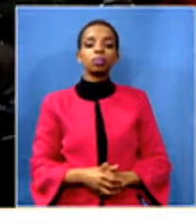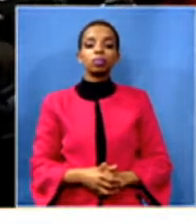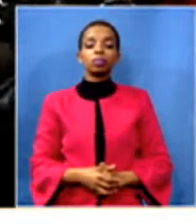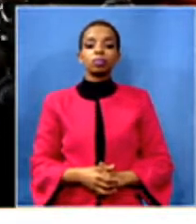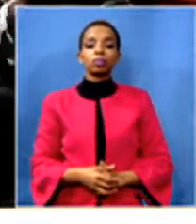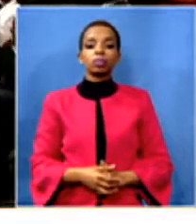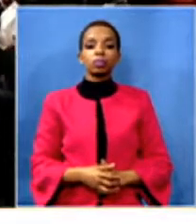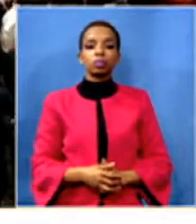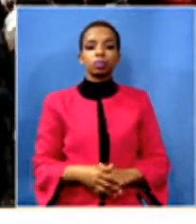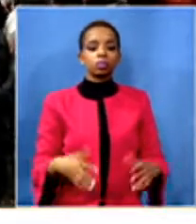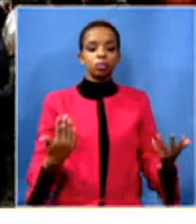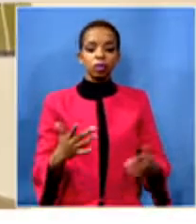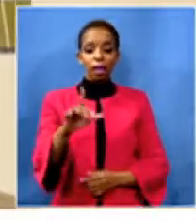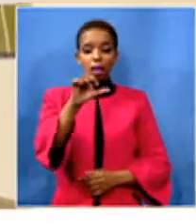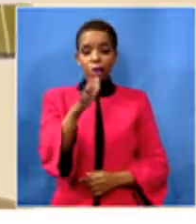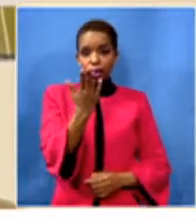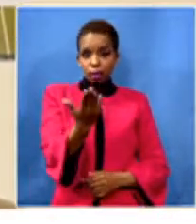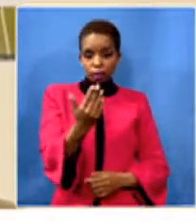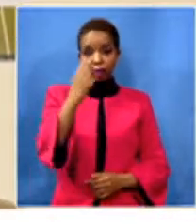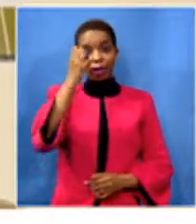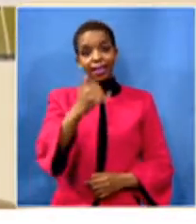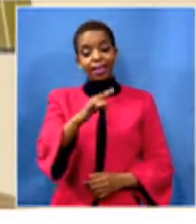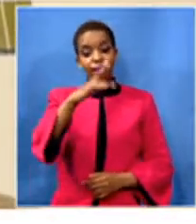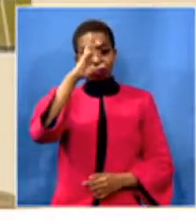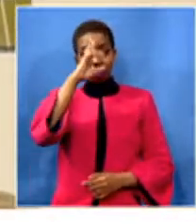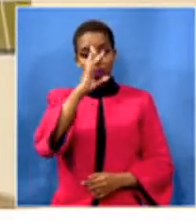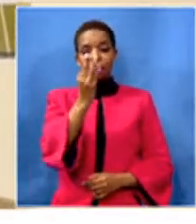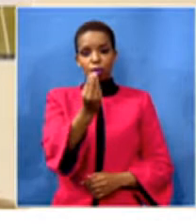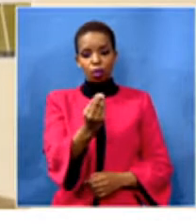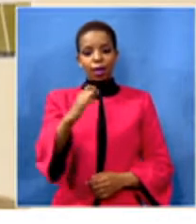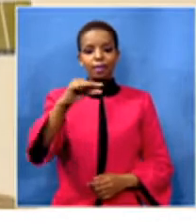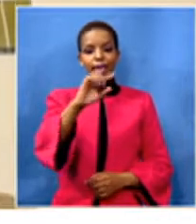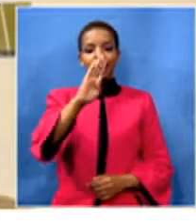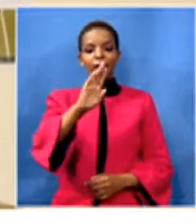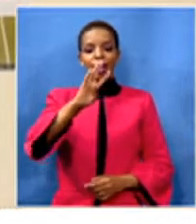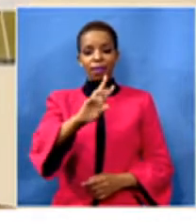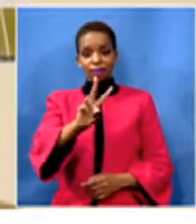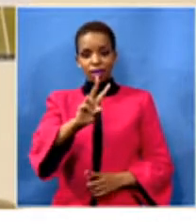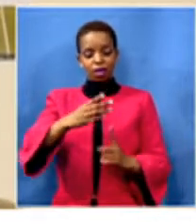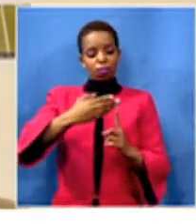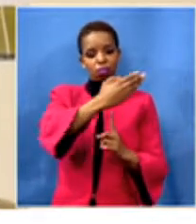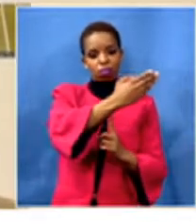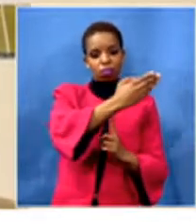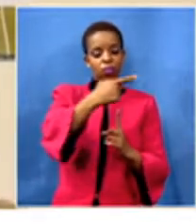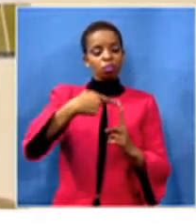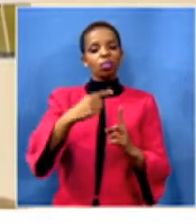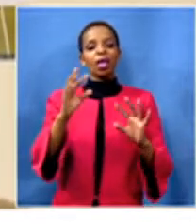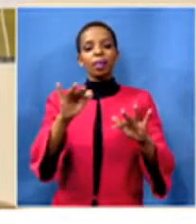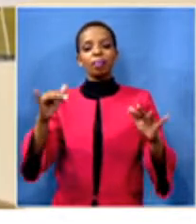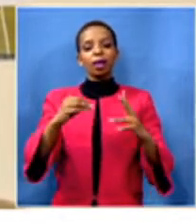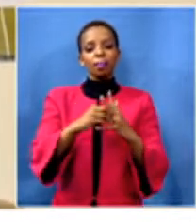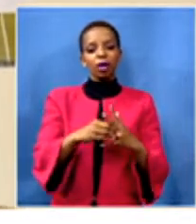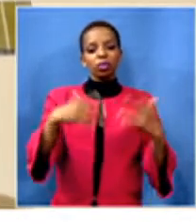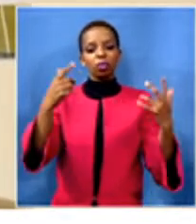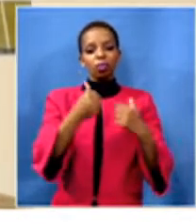Leanne, you have to remember that there are two parts within the domestic violence. One is a civil matter whereby there